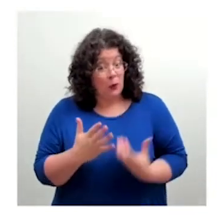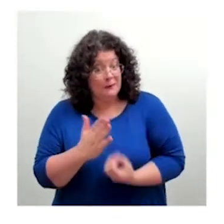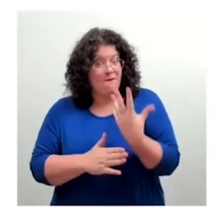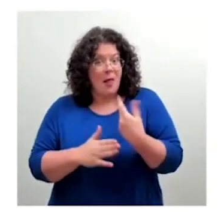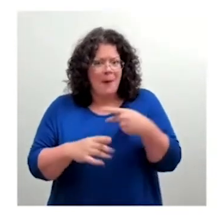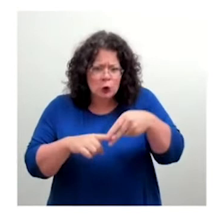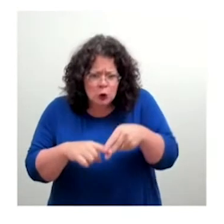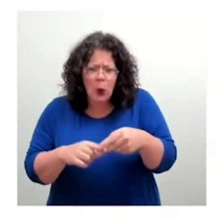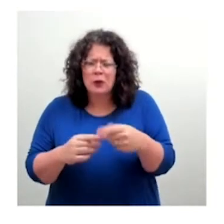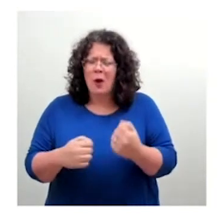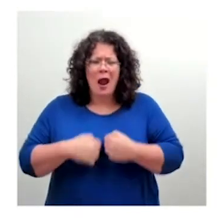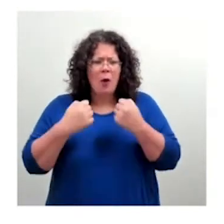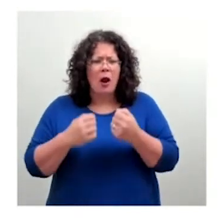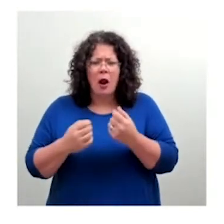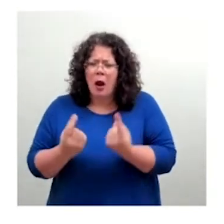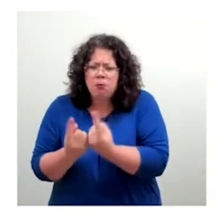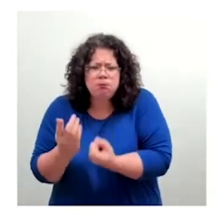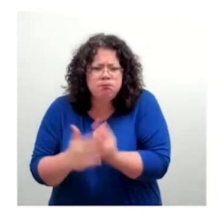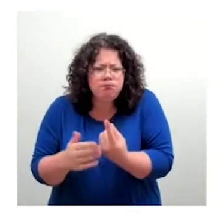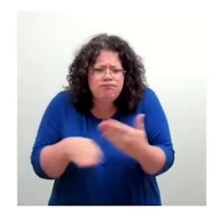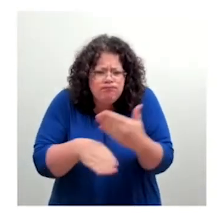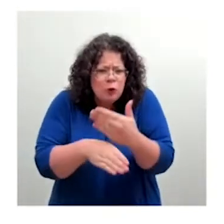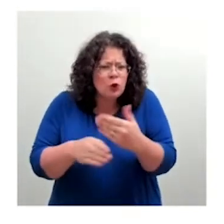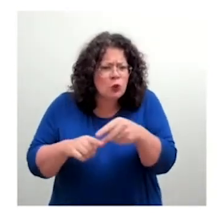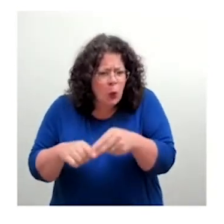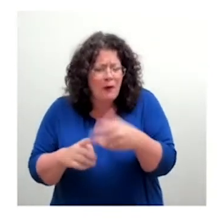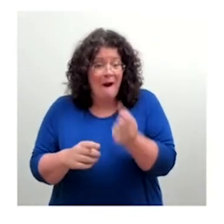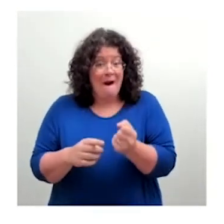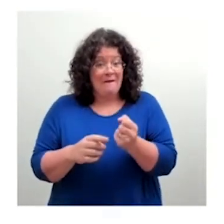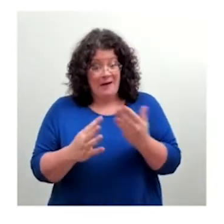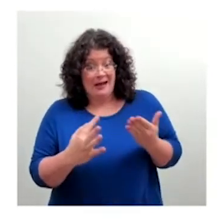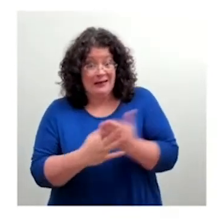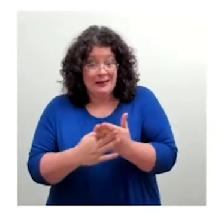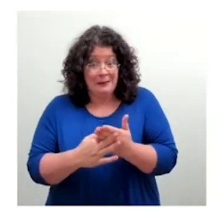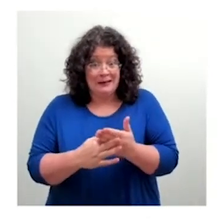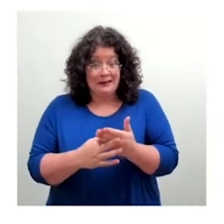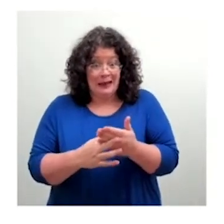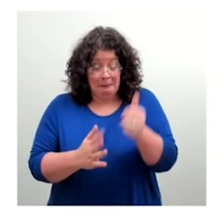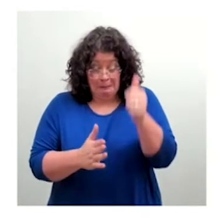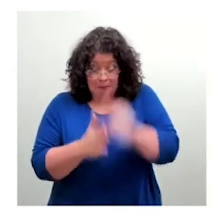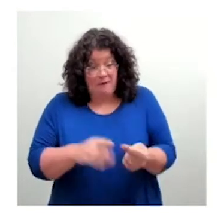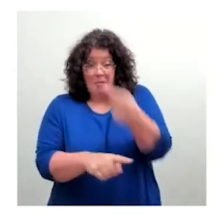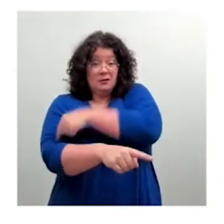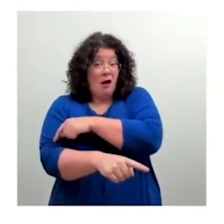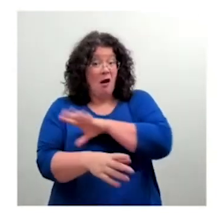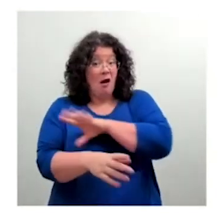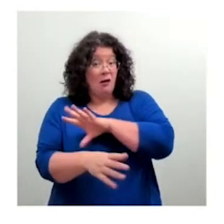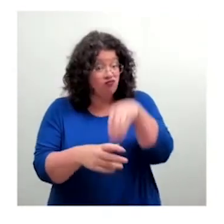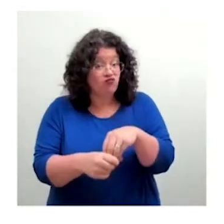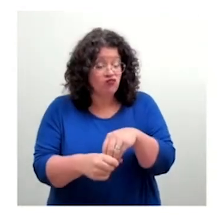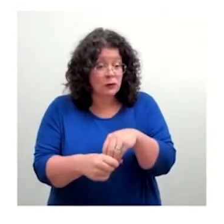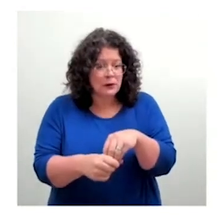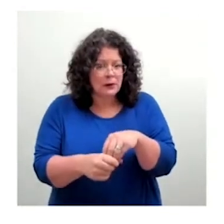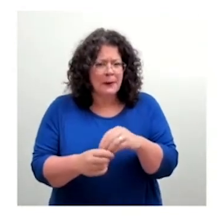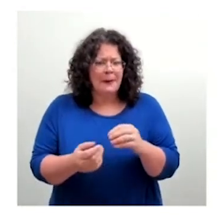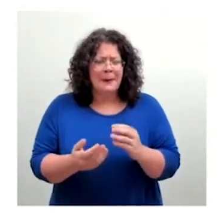that we want to go and speak to local government customers about. And one of the key pillars in that is accessibility, is actually educating